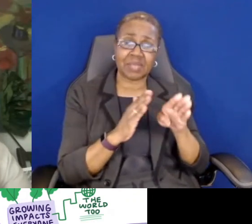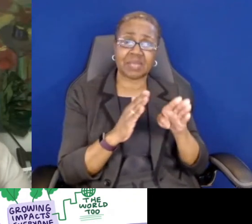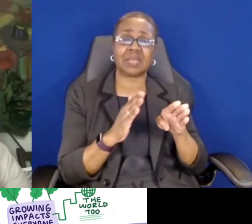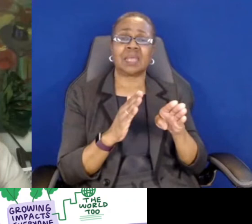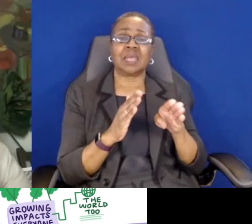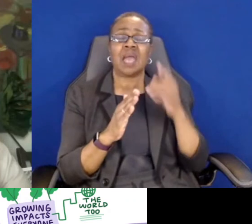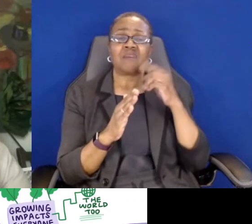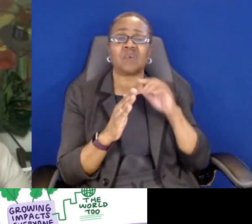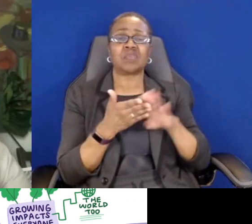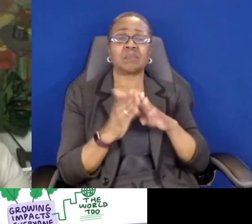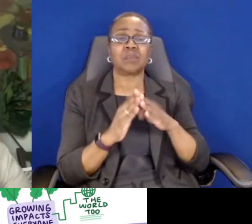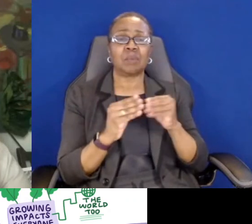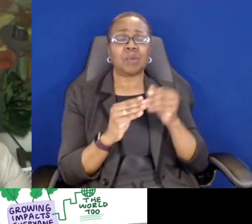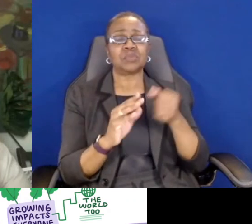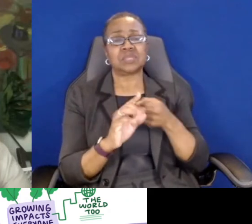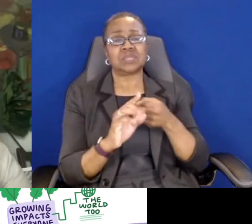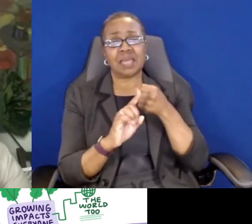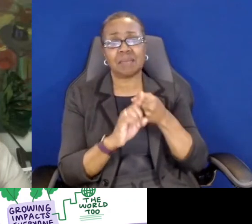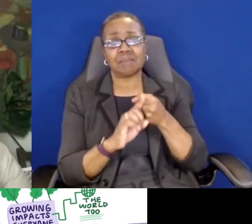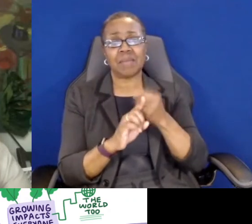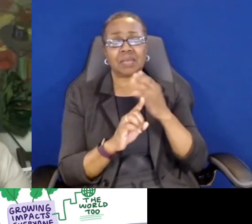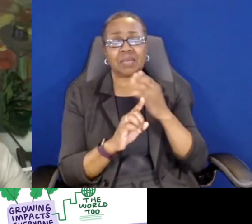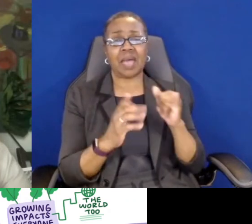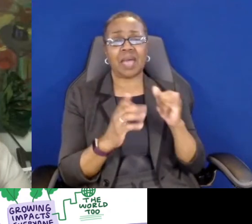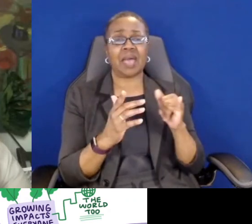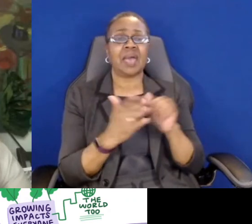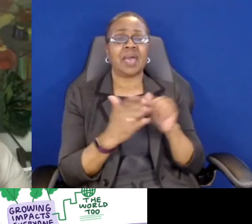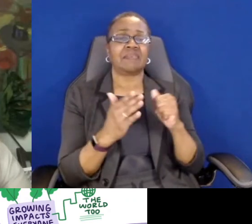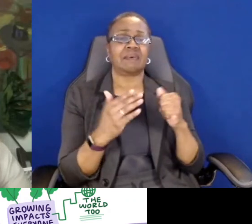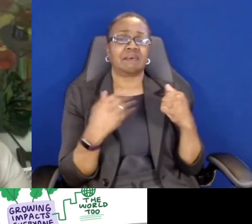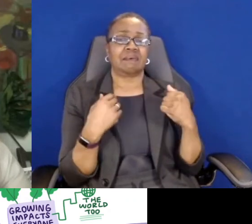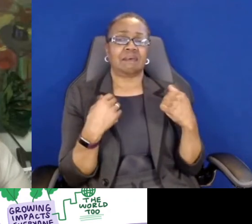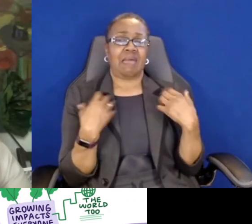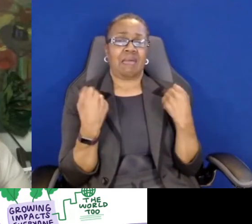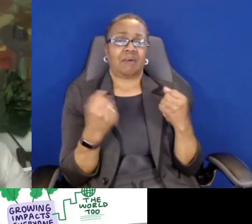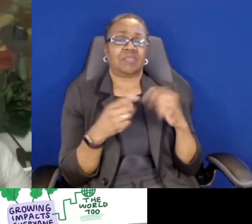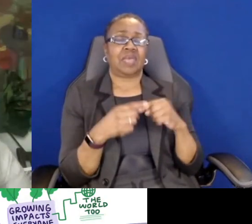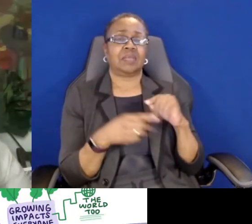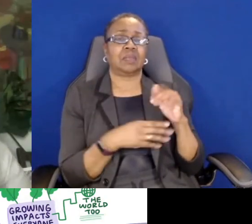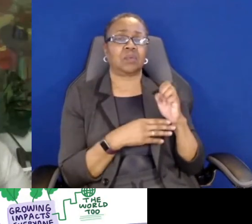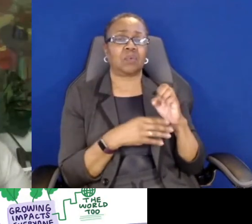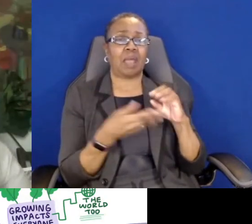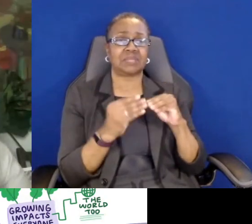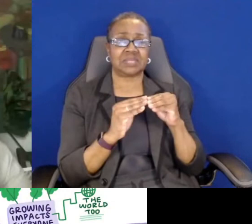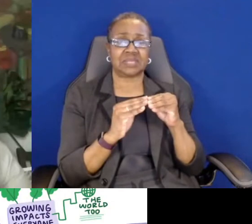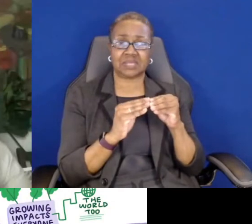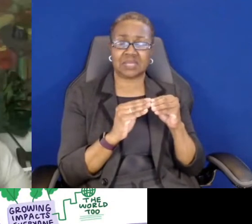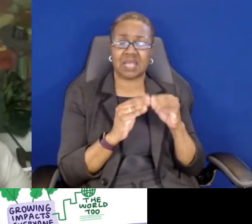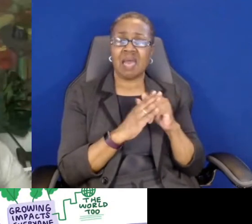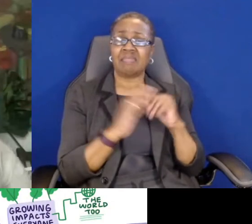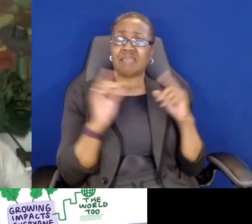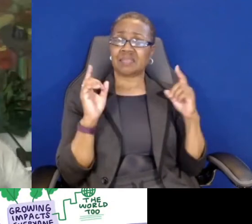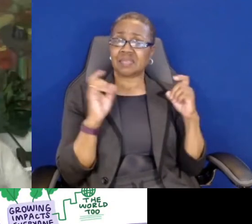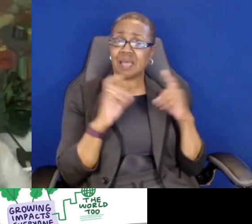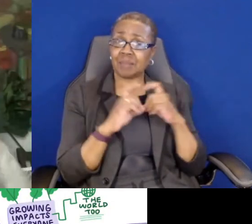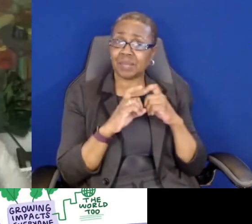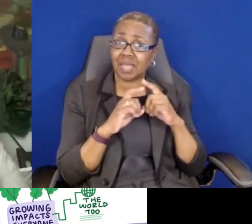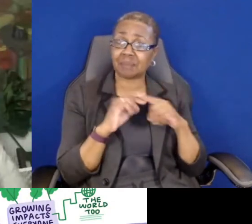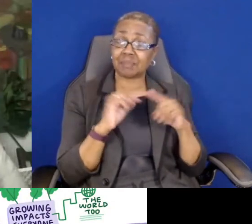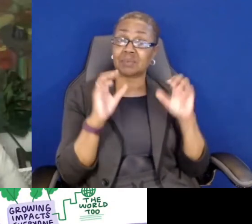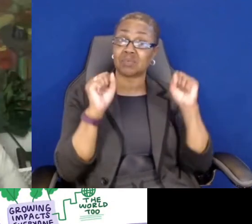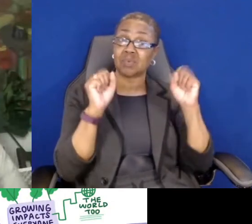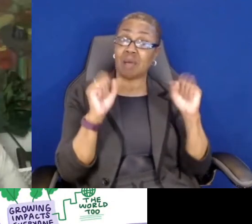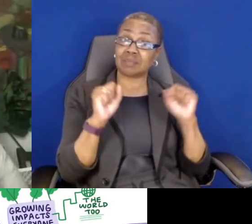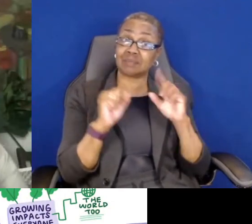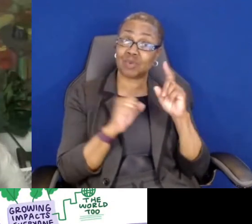most impacted by all these health and crime statistics. So I think that That's a complicated, awesome question that